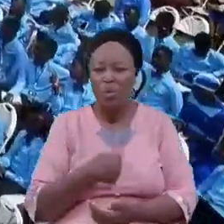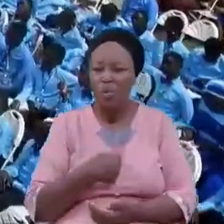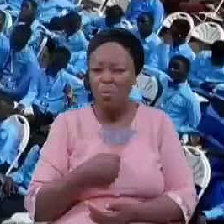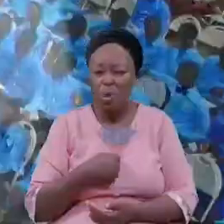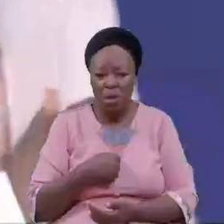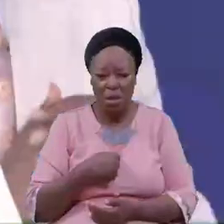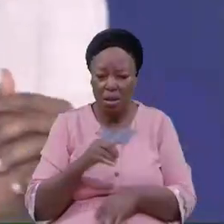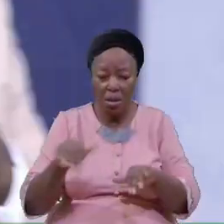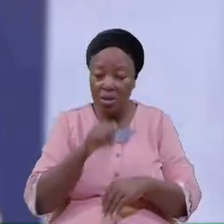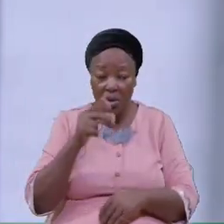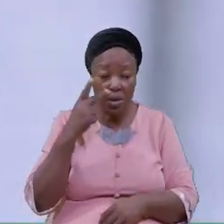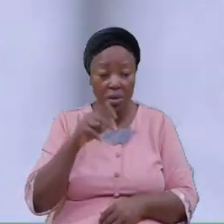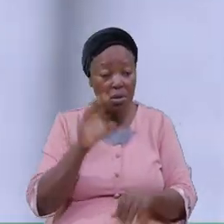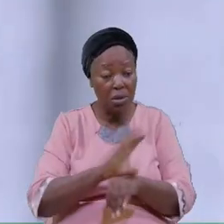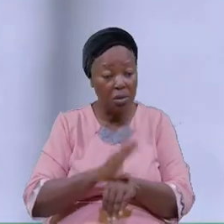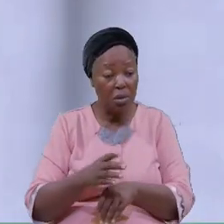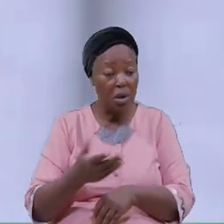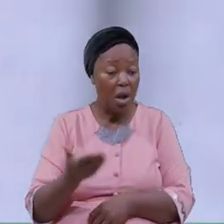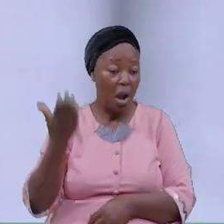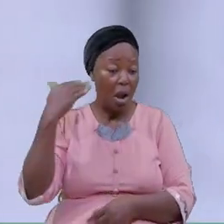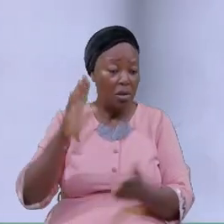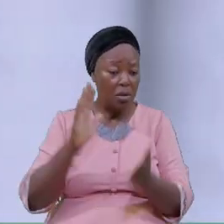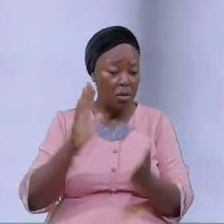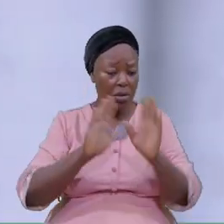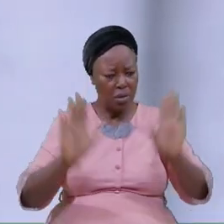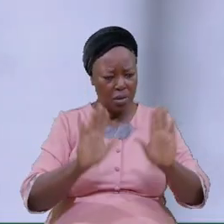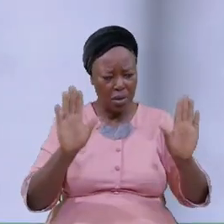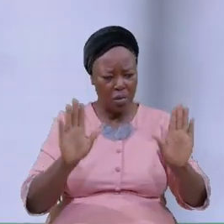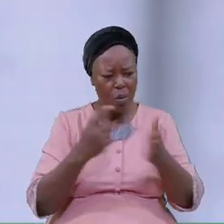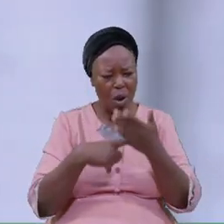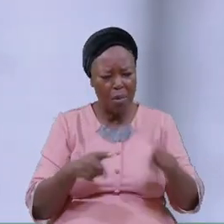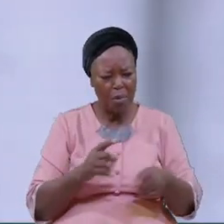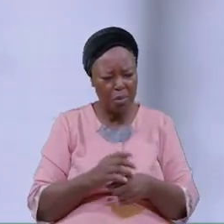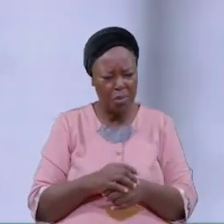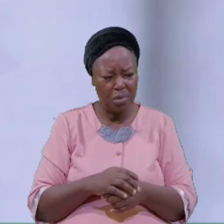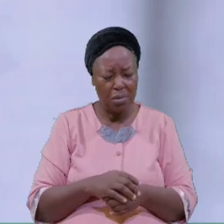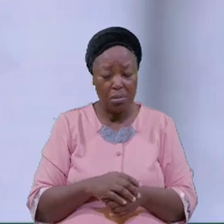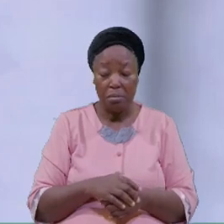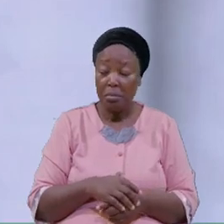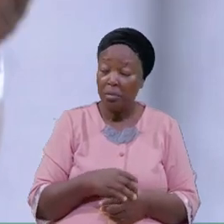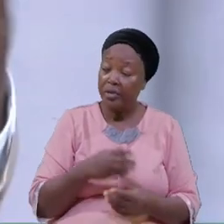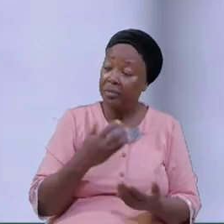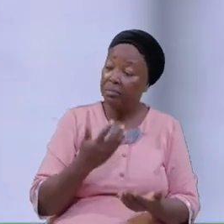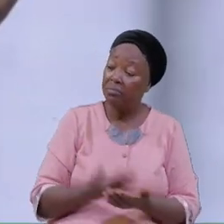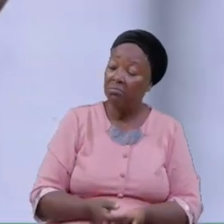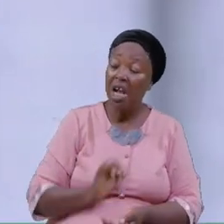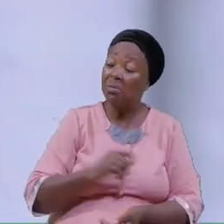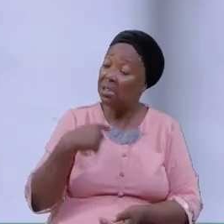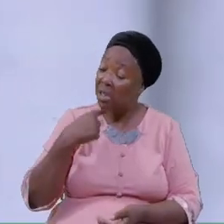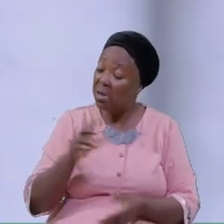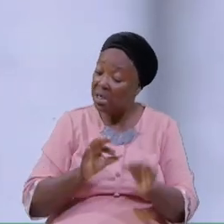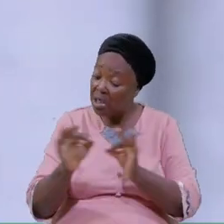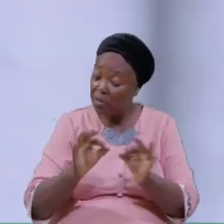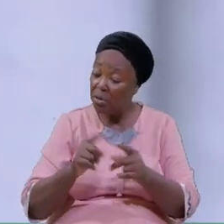other Sunday. Est-ce que tu étais à l'église l'autre dimanche? Well, I'll tell you what happened because I know that you